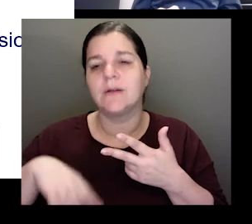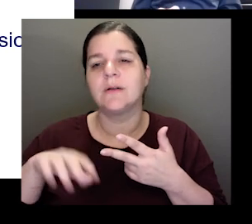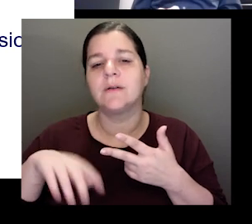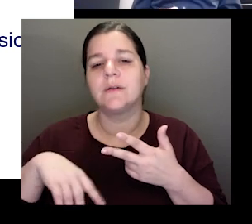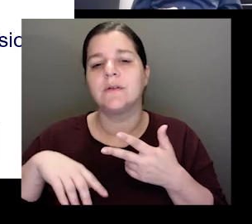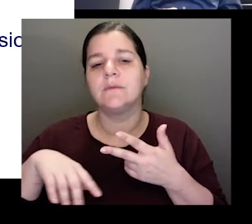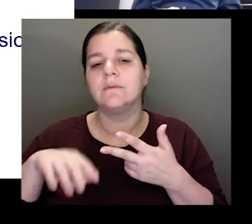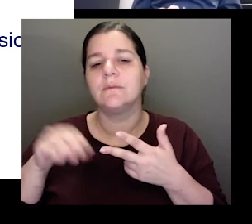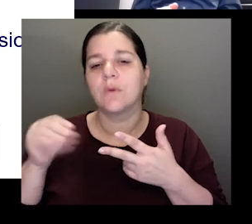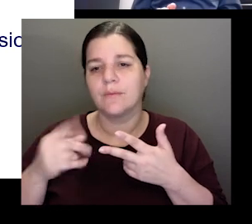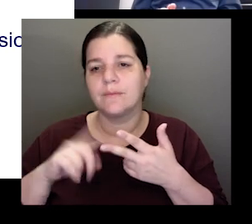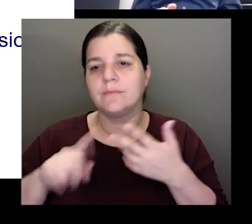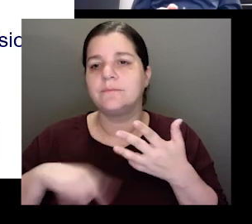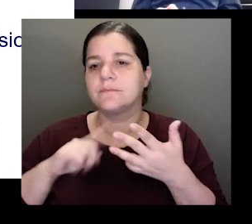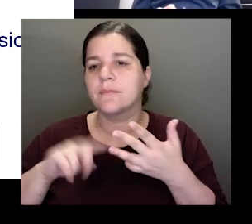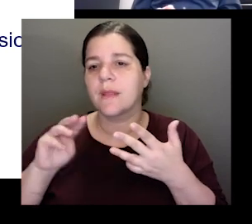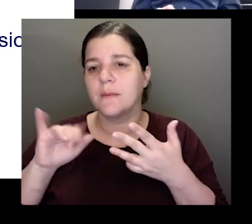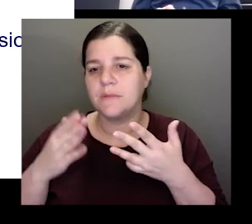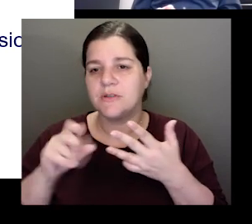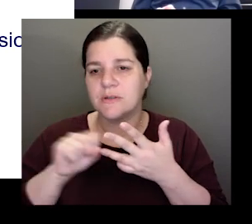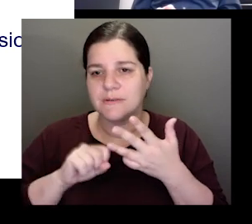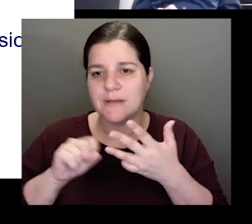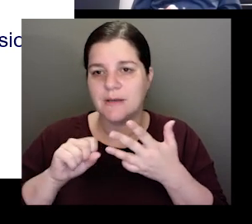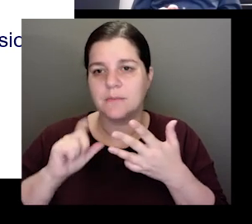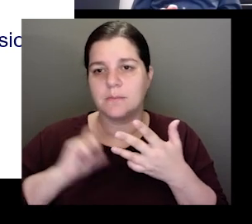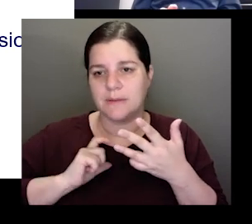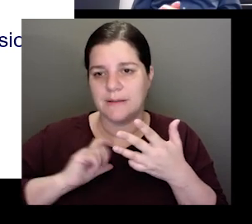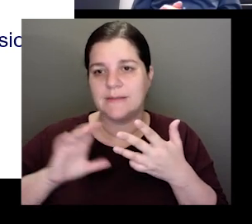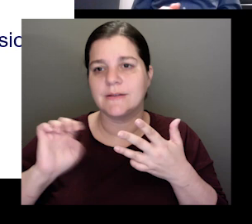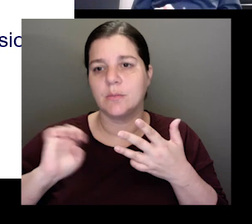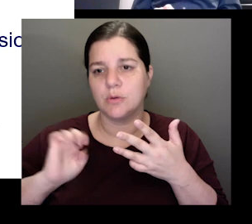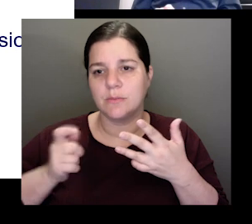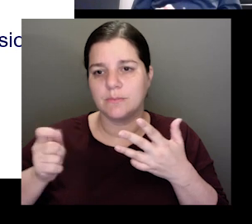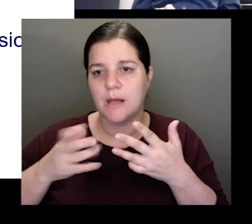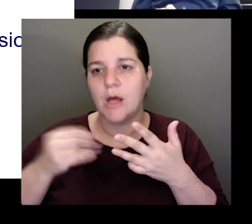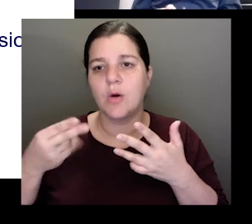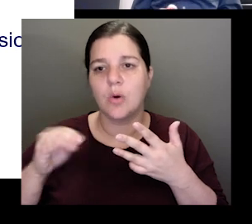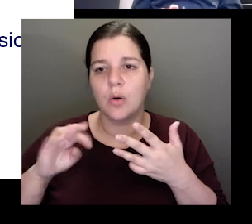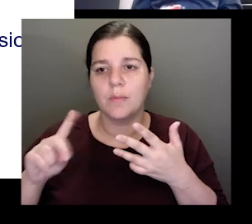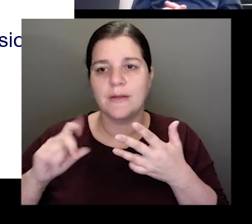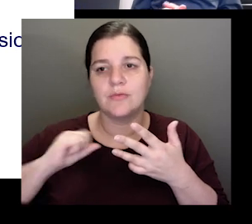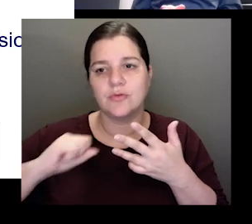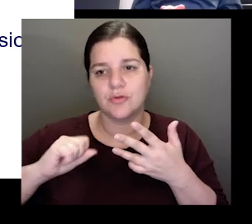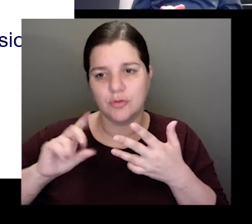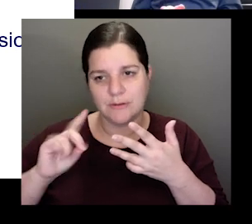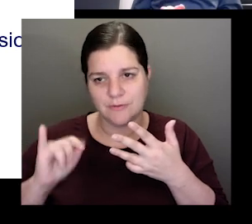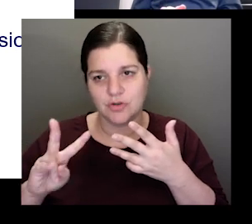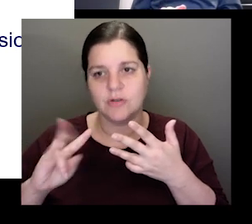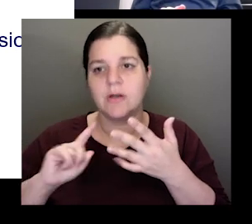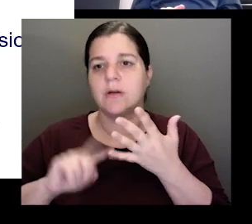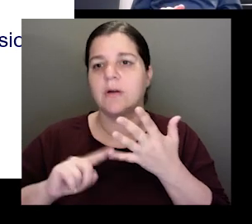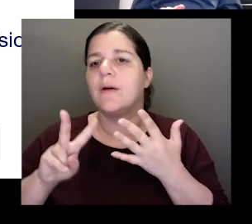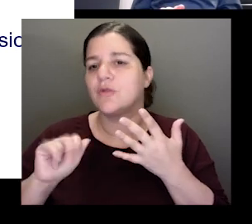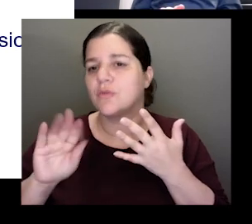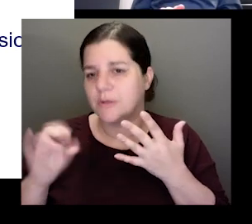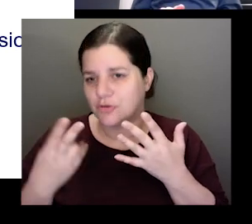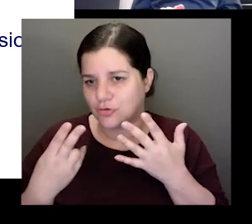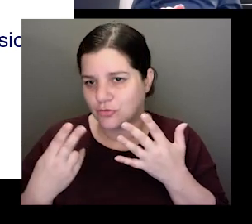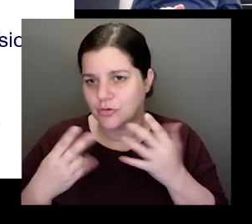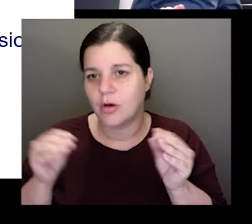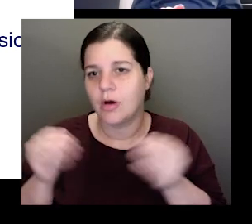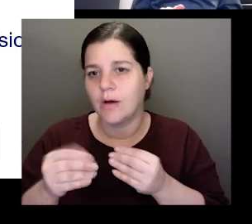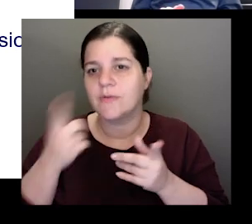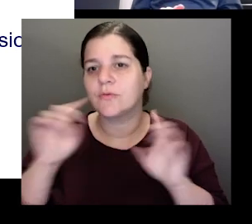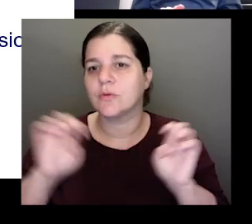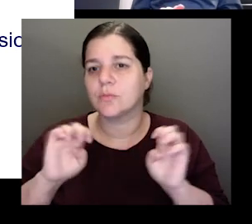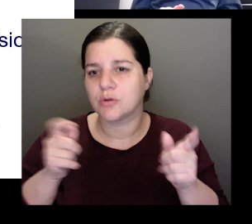Office, the Michigan State Police and Emergency Management and Homeland Security Division, and the Virginia Beach Office of Emergency